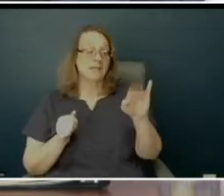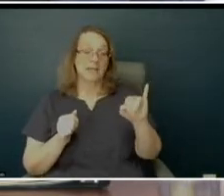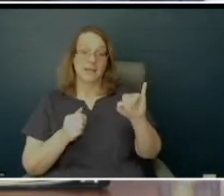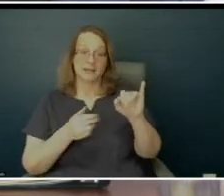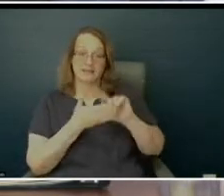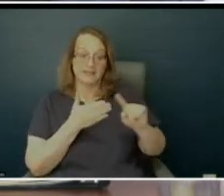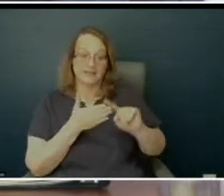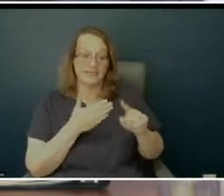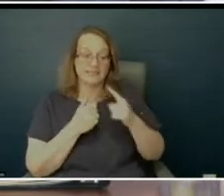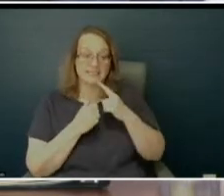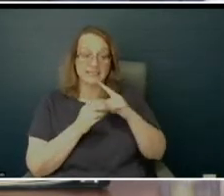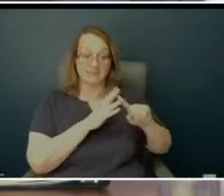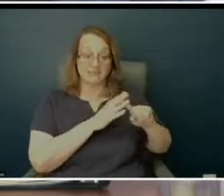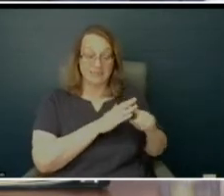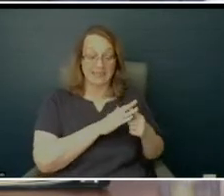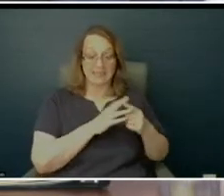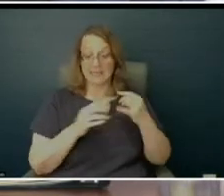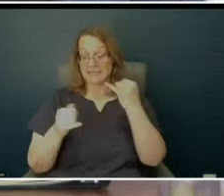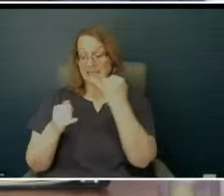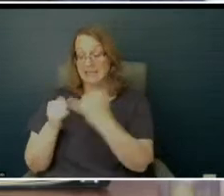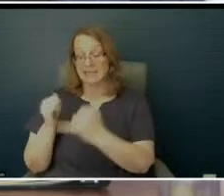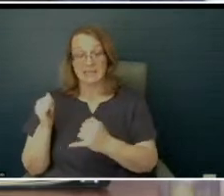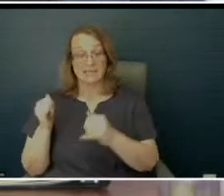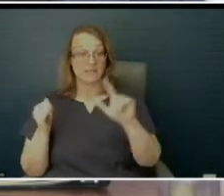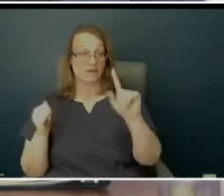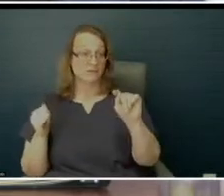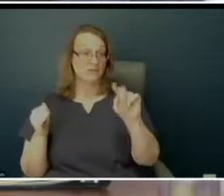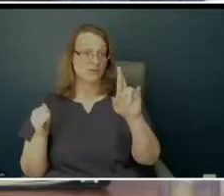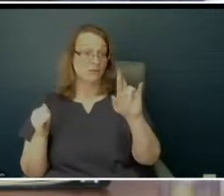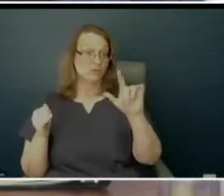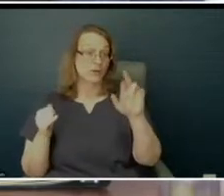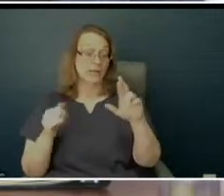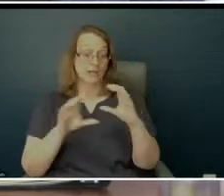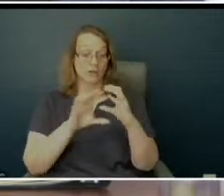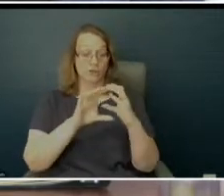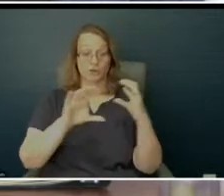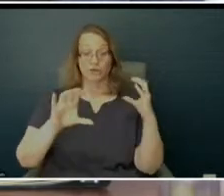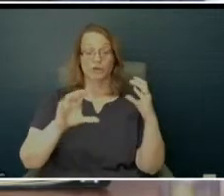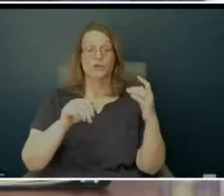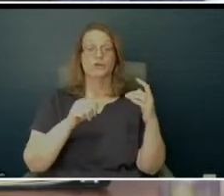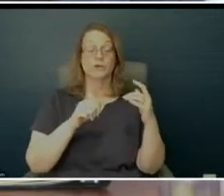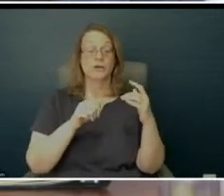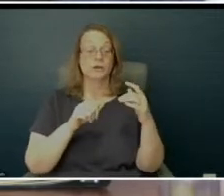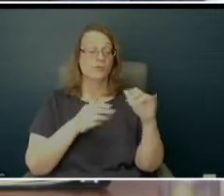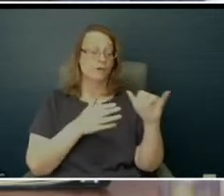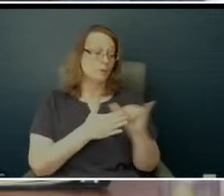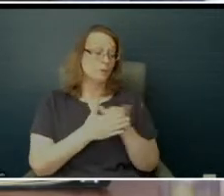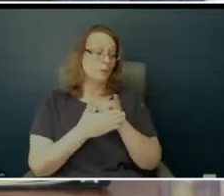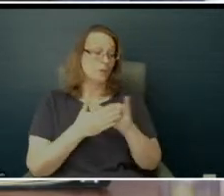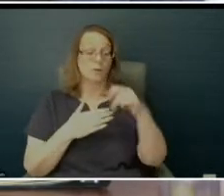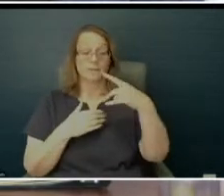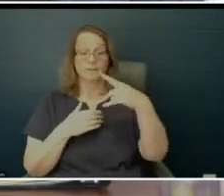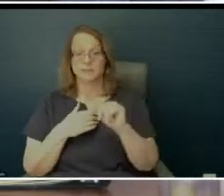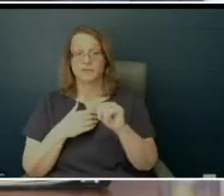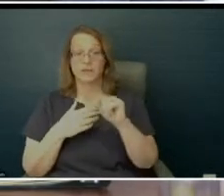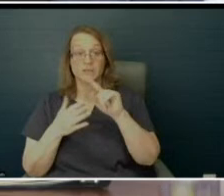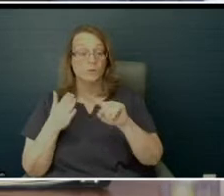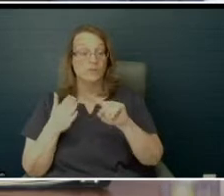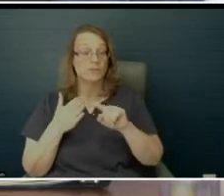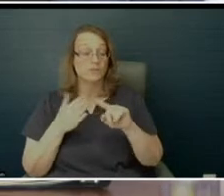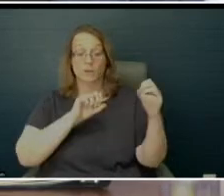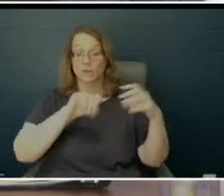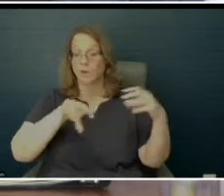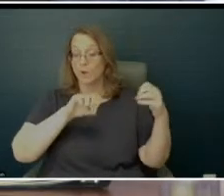end of that trailer's transit from New York to Pennsylvania. We looked at loading manifests. We